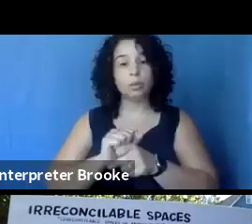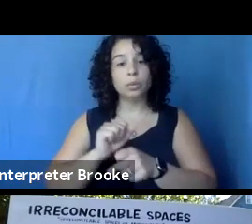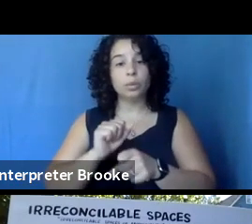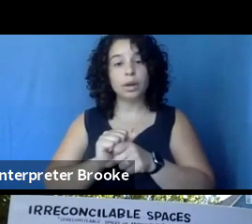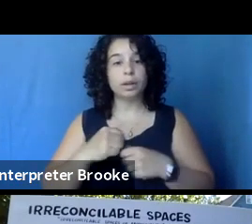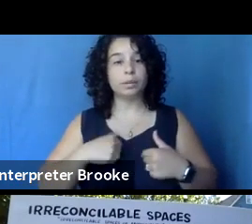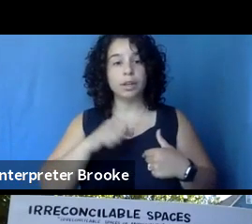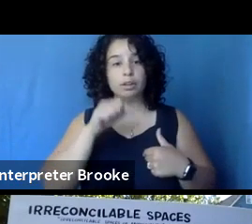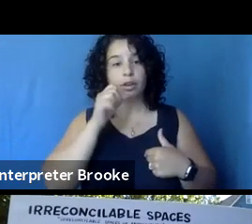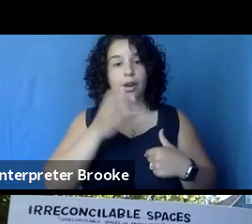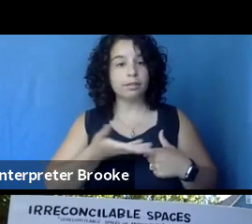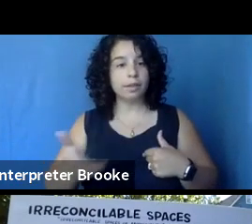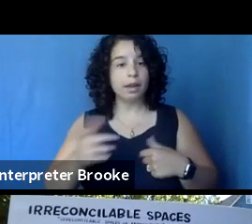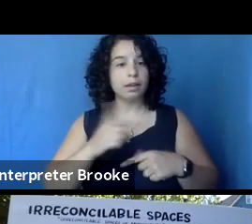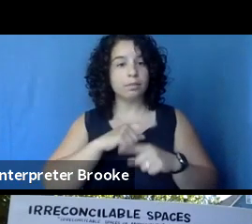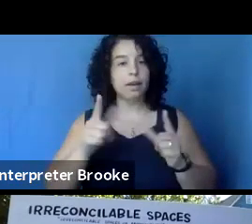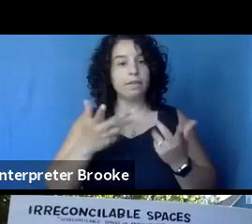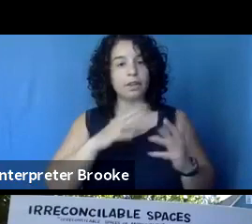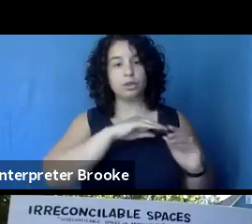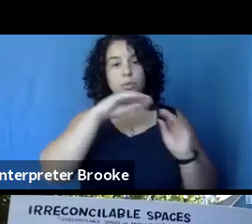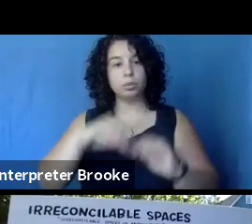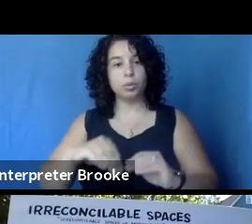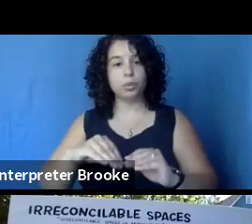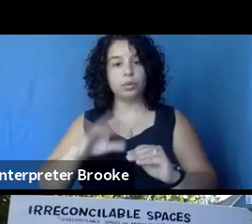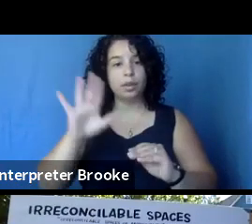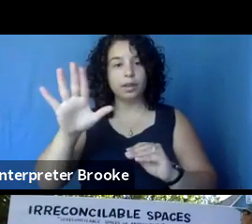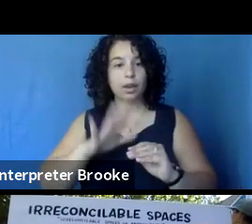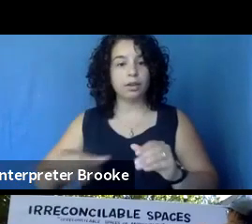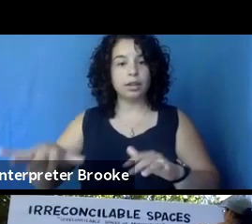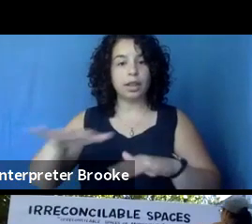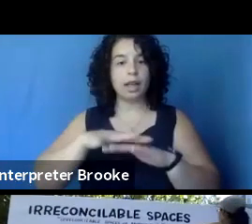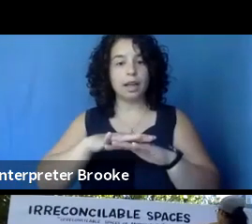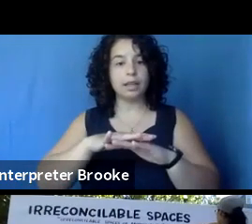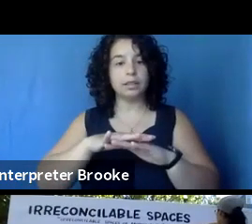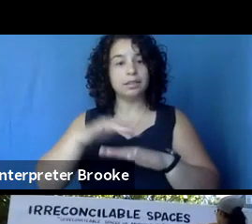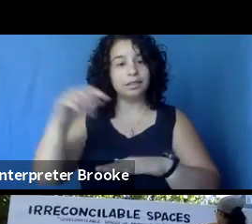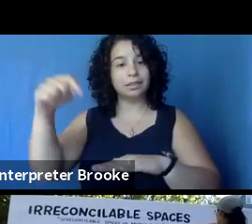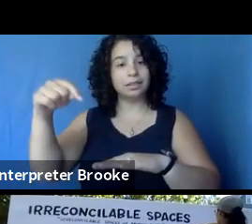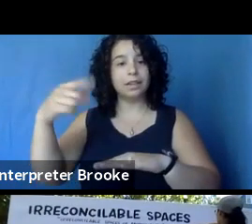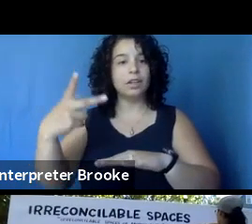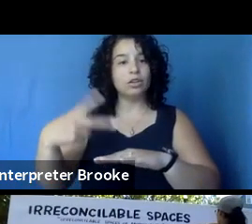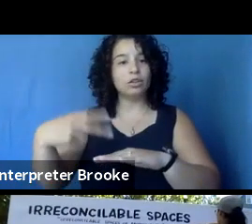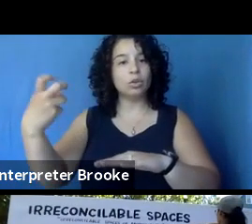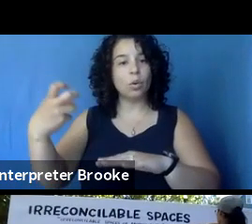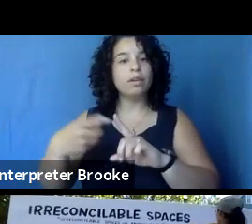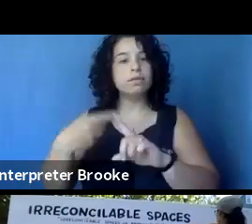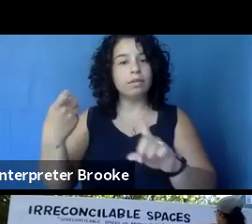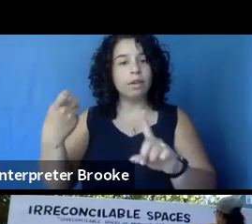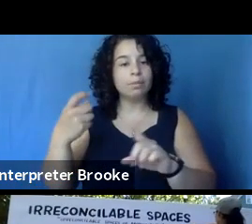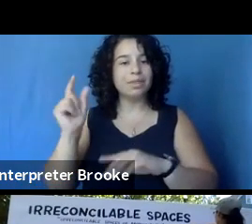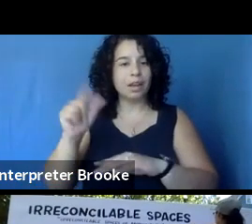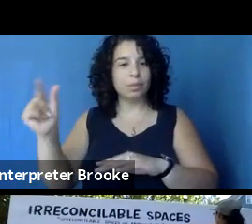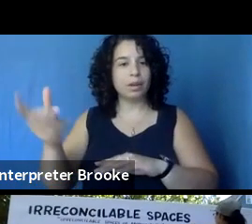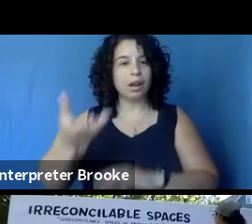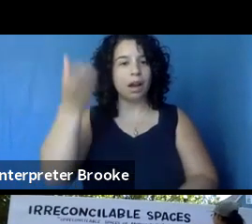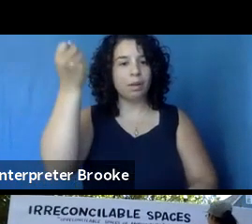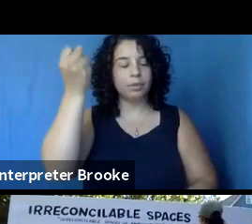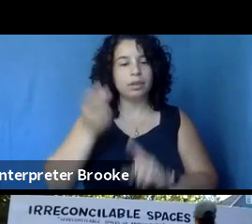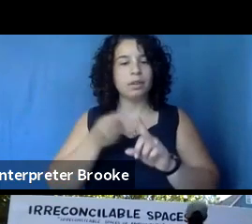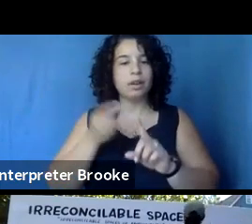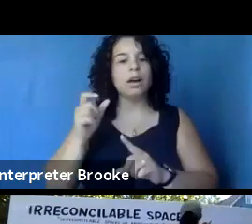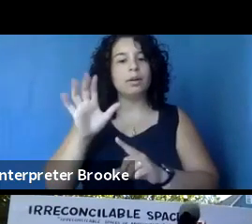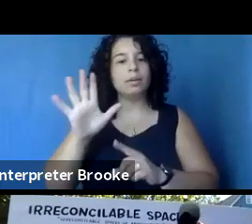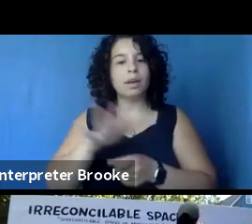uninvited settler on land stolen from the Duwamish in the Treaty